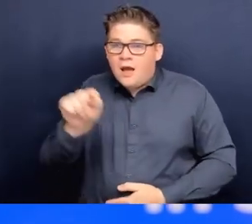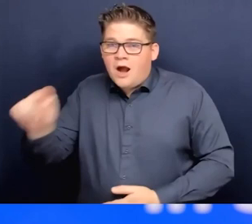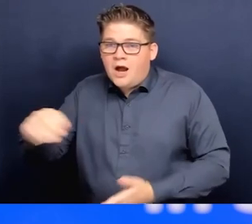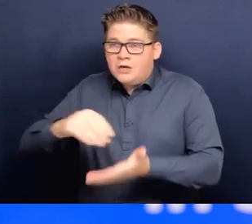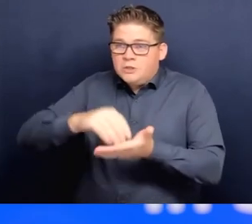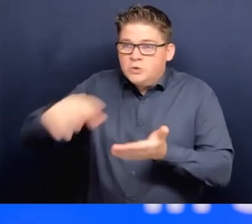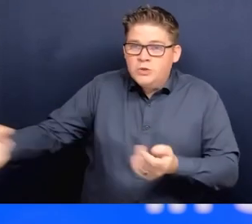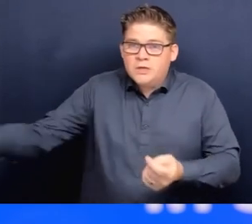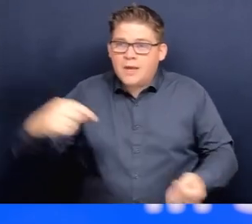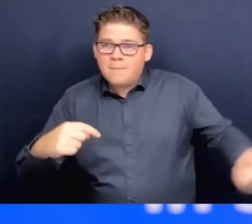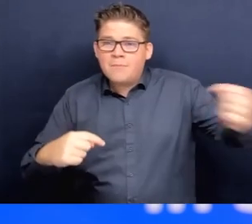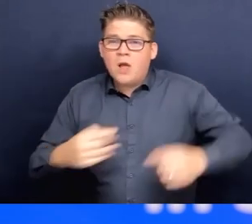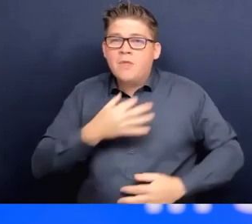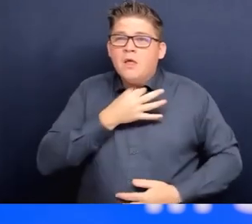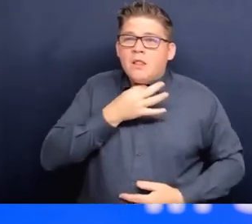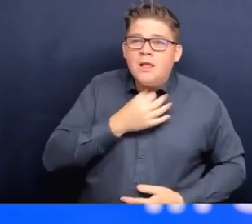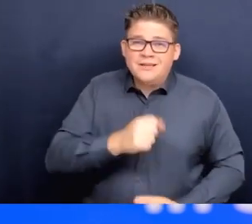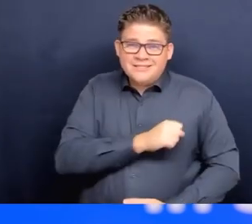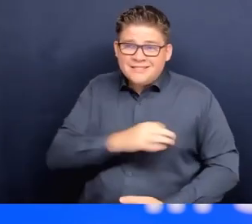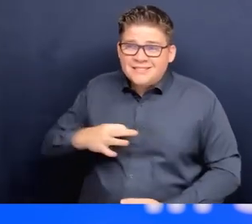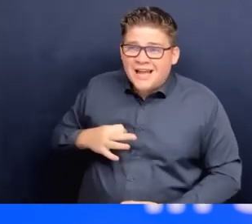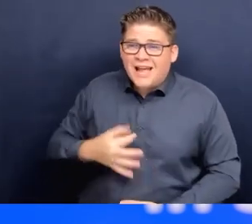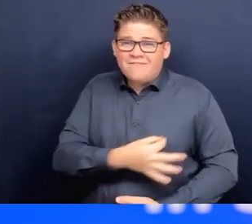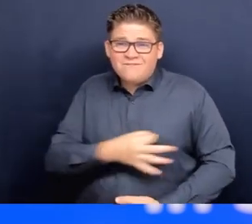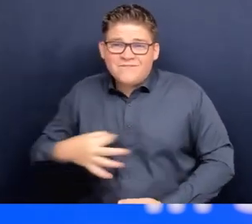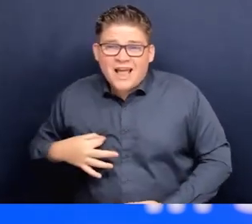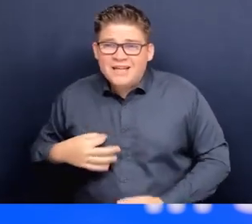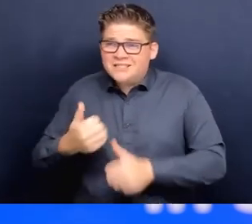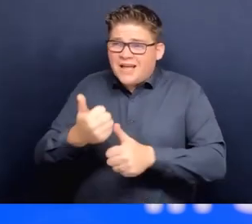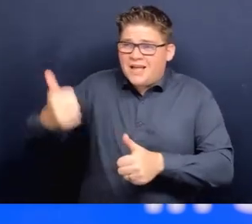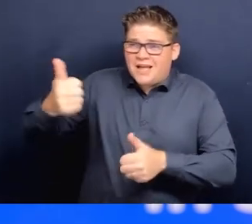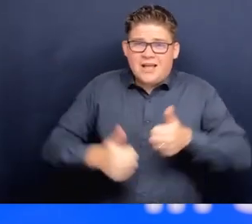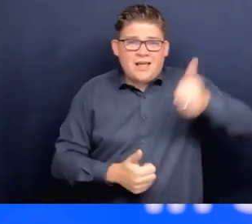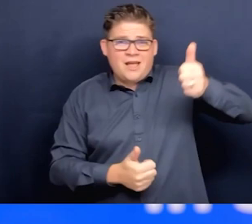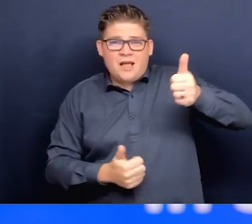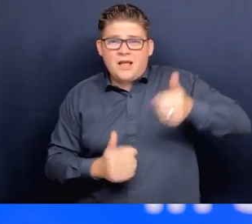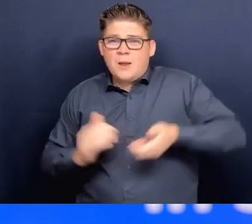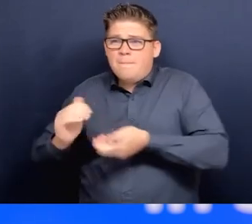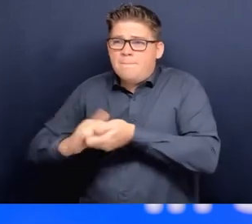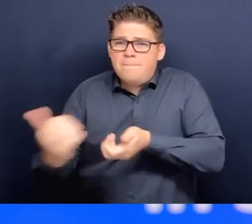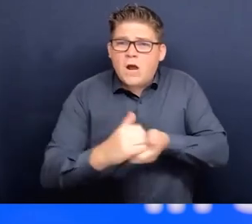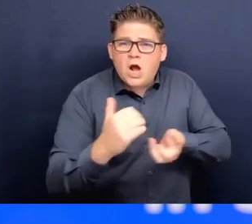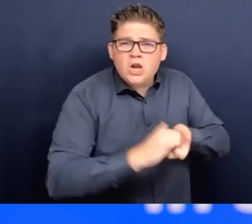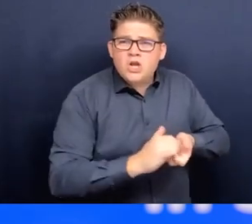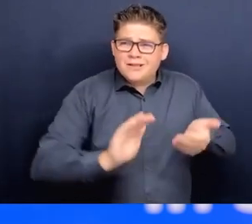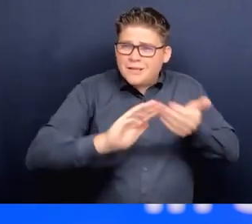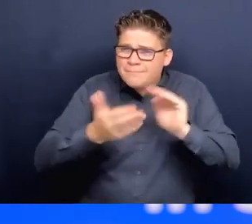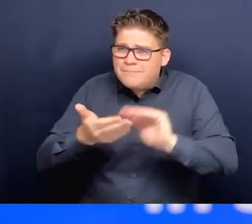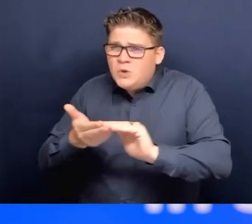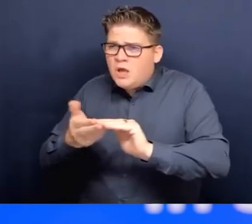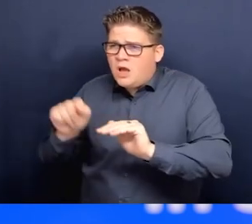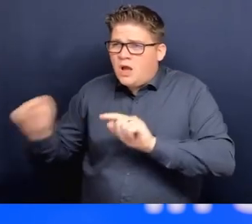Simon Fraser University. And I want to say it is so great to see so many students, faculty, staff, Board